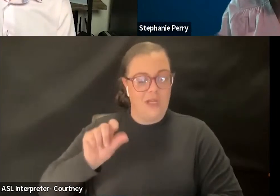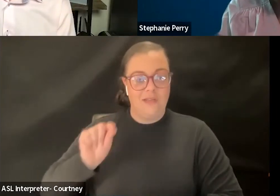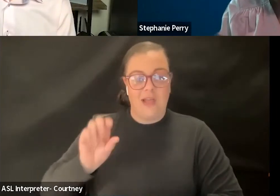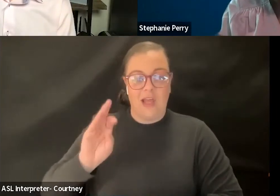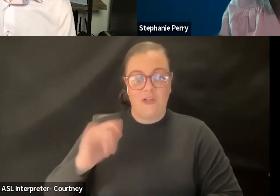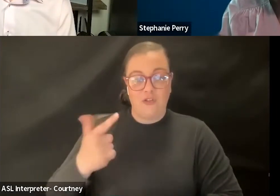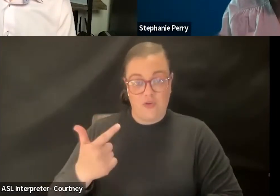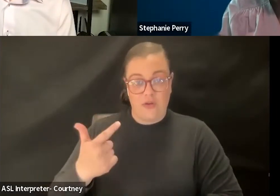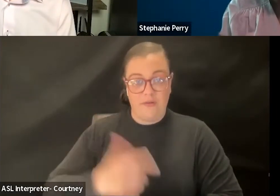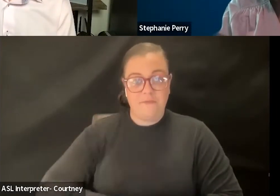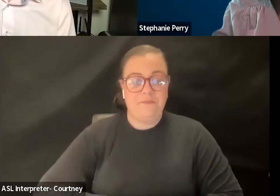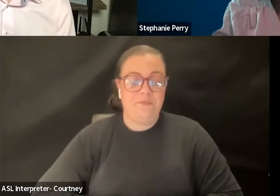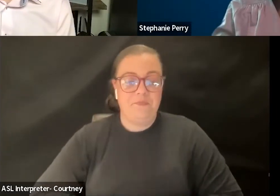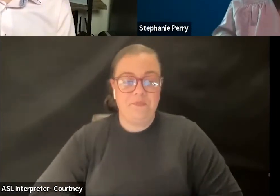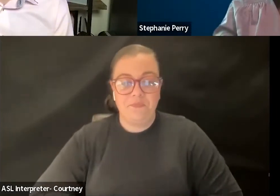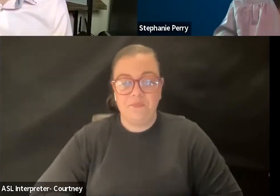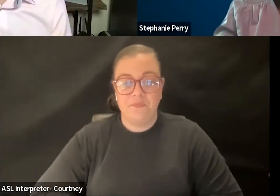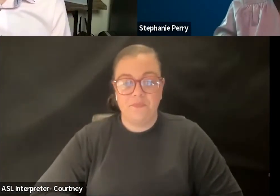Fantastic.